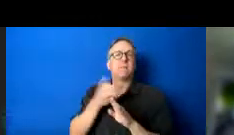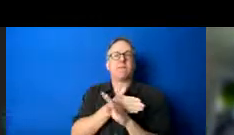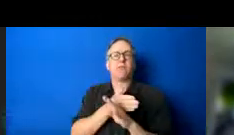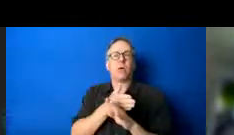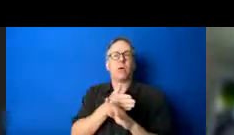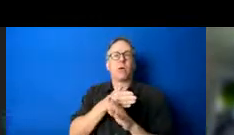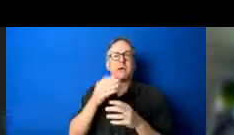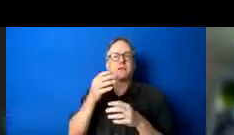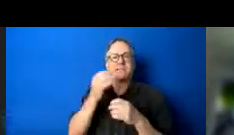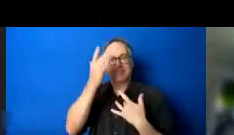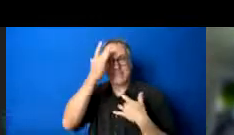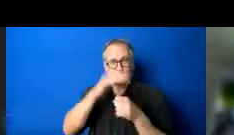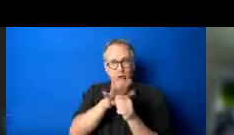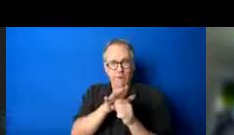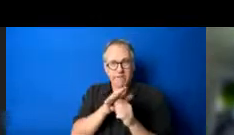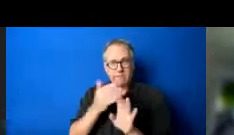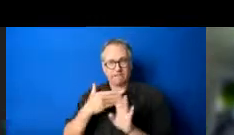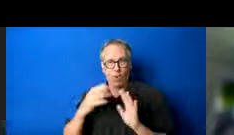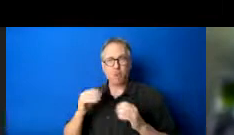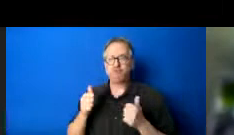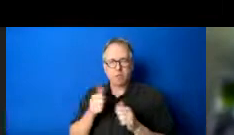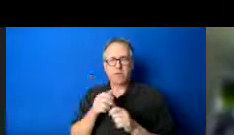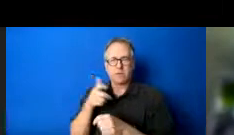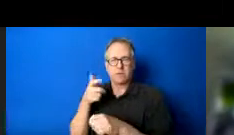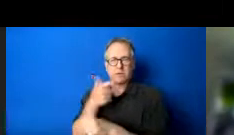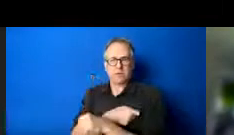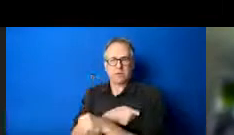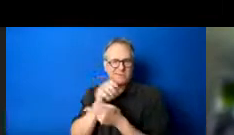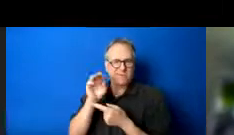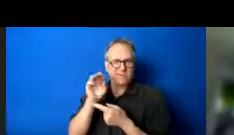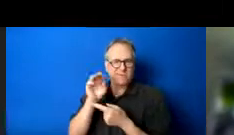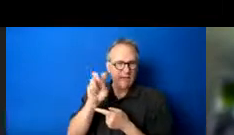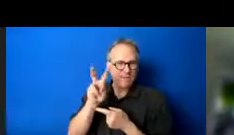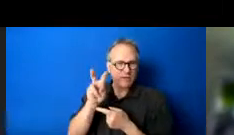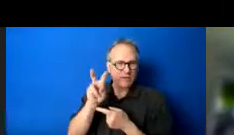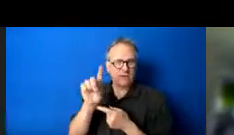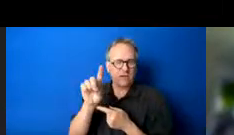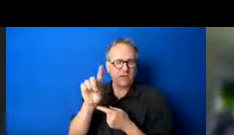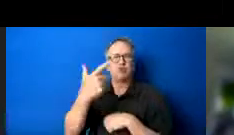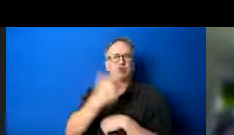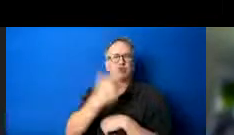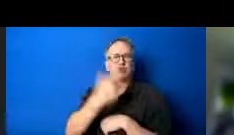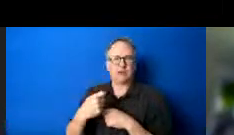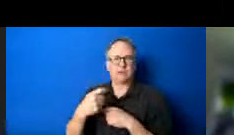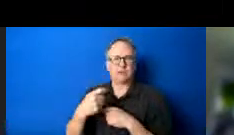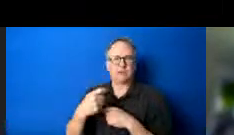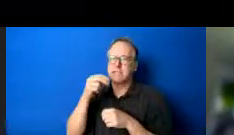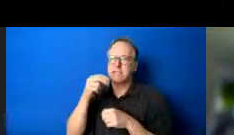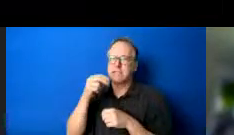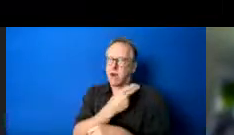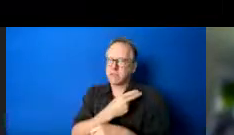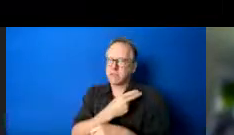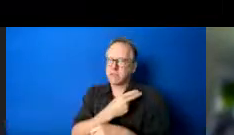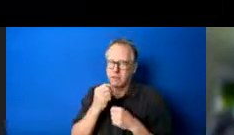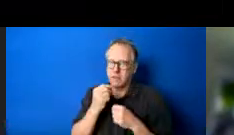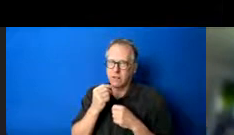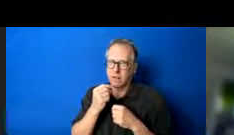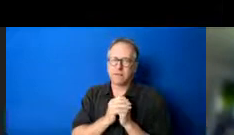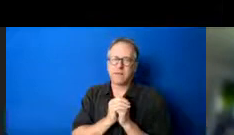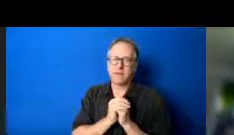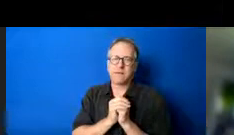COVID-19, and it's given through two shots, basically, in a hospital setting.